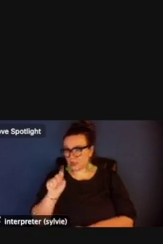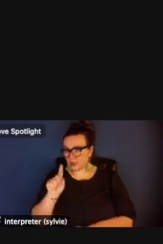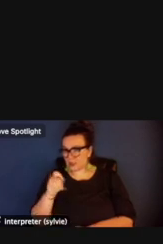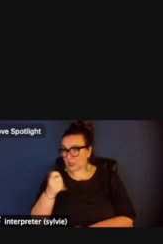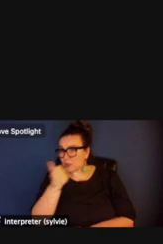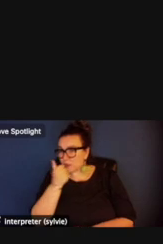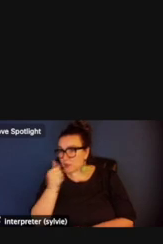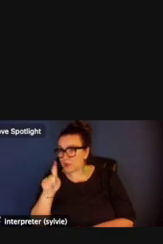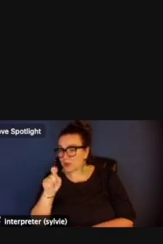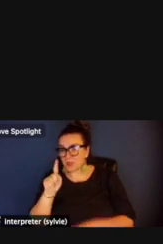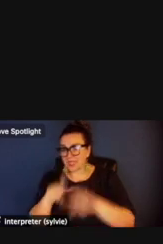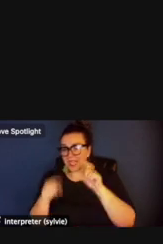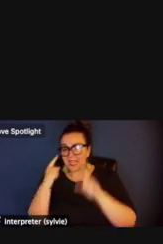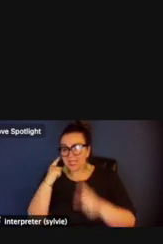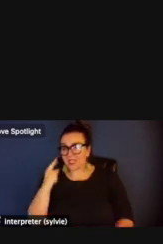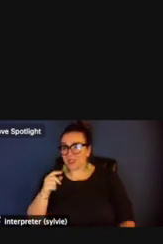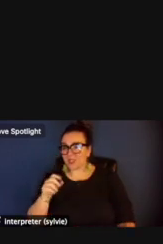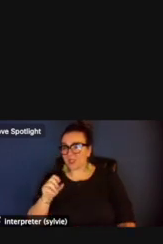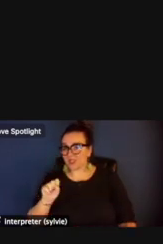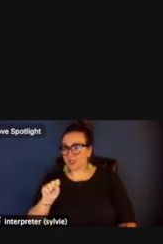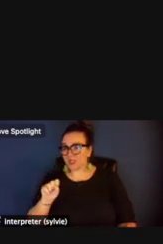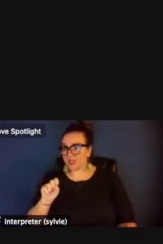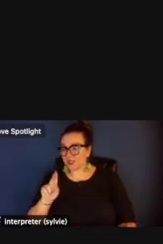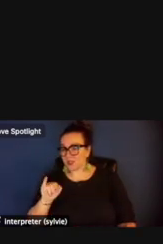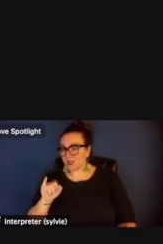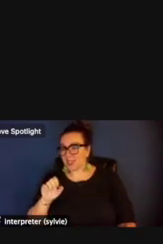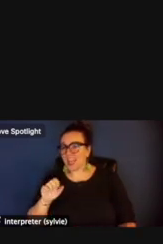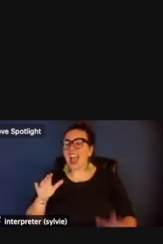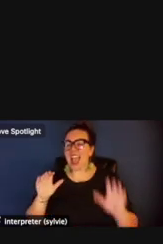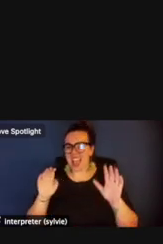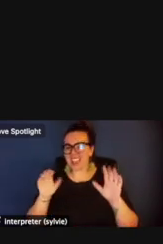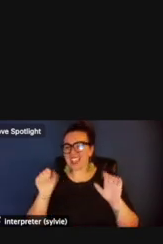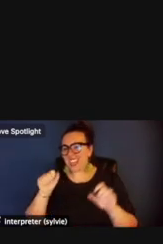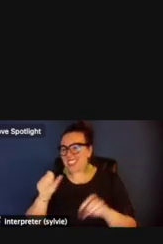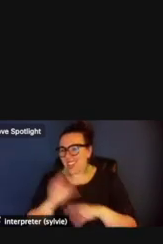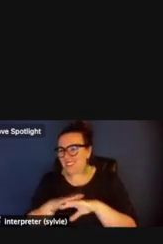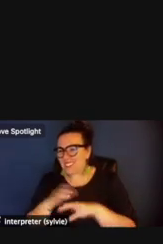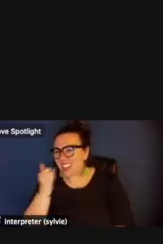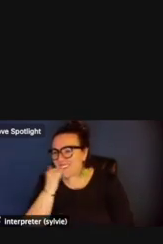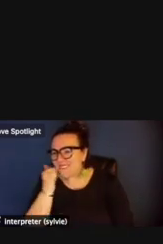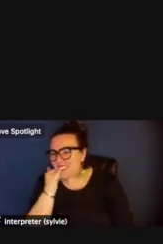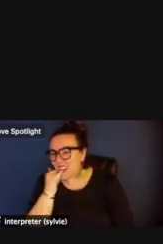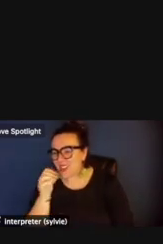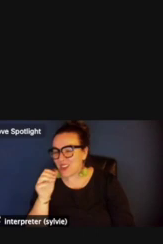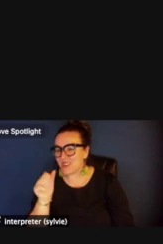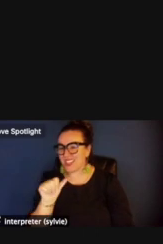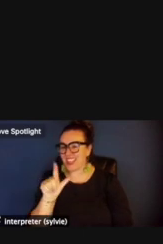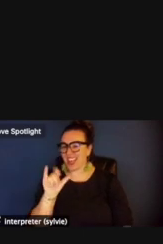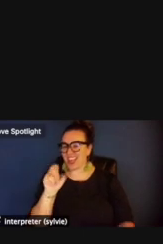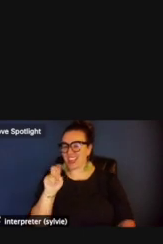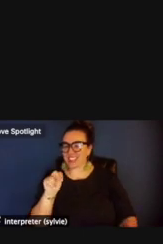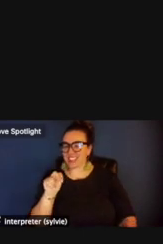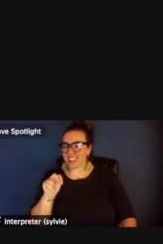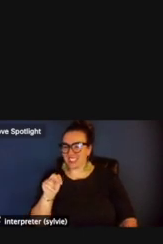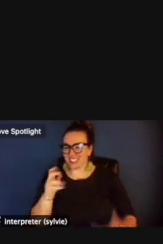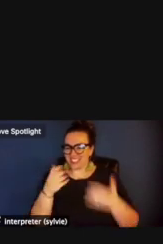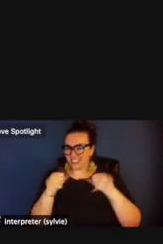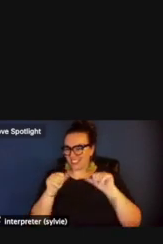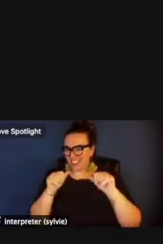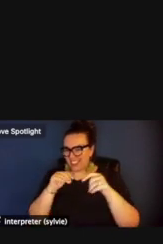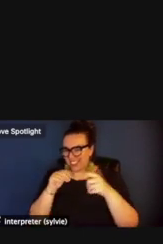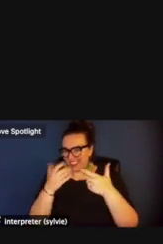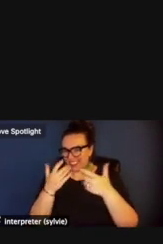Susie, are you muted? Because we can't hear you. Susie's still muted, I believe. I am, because I was on the phone with Allison and she was trying to get in. I'm sorry.